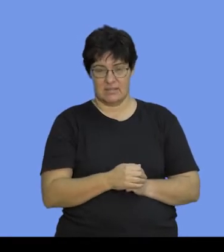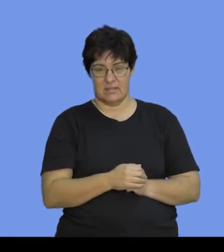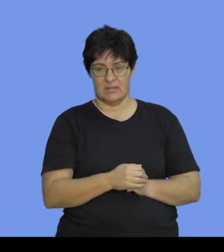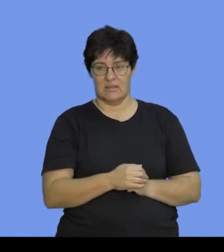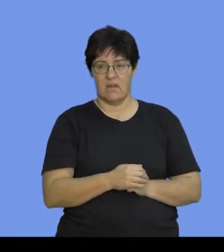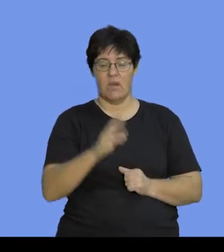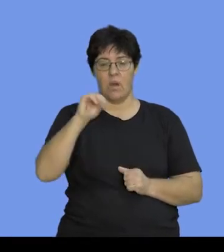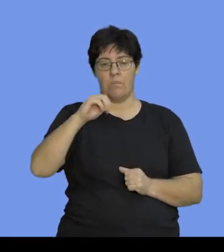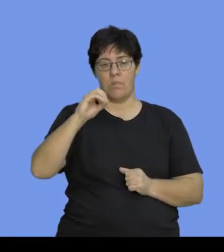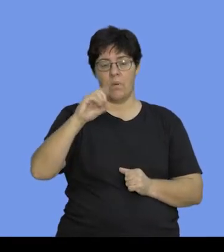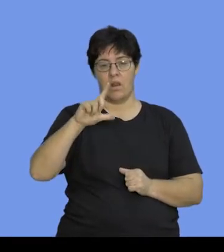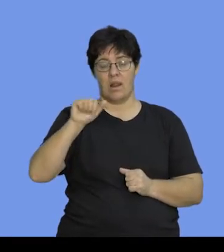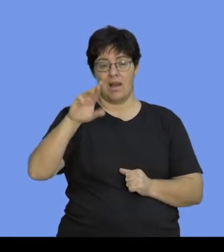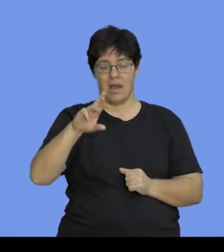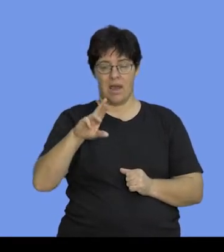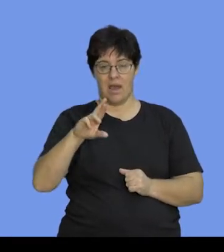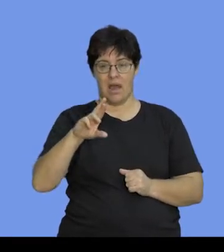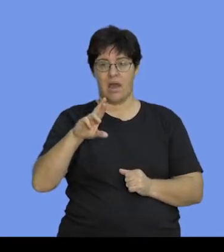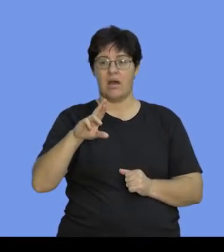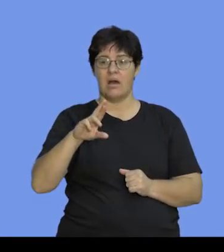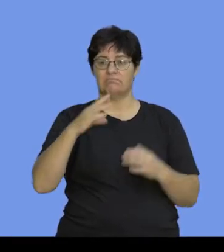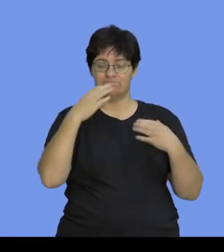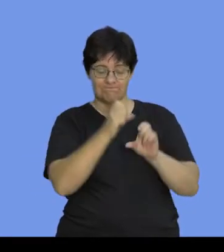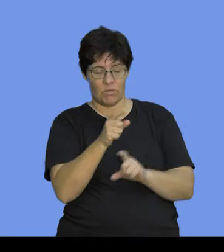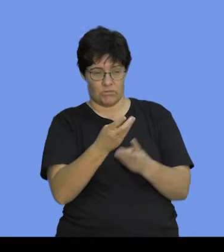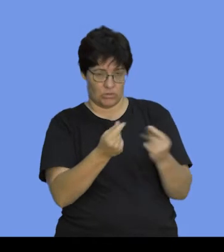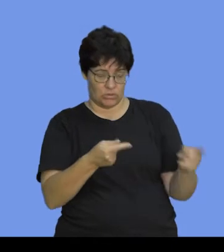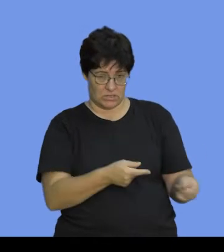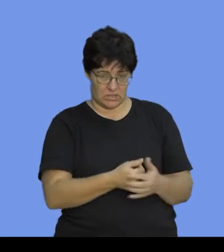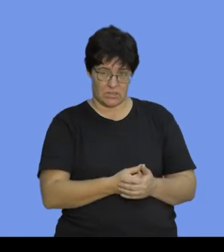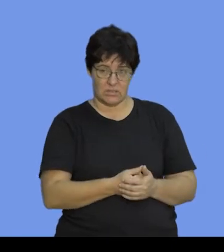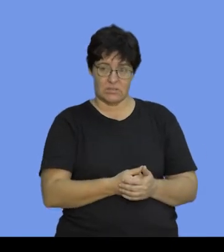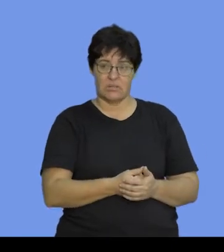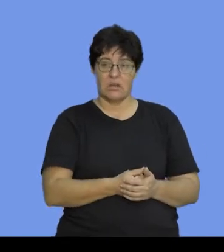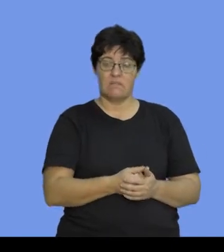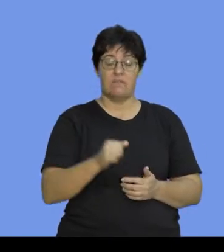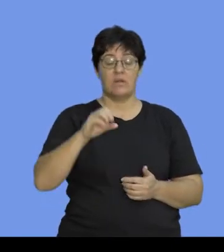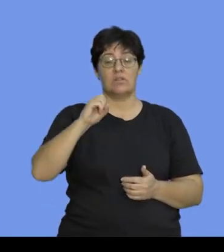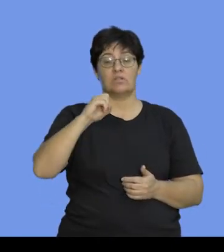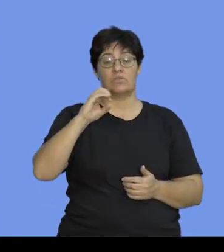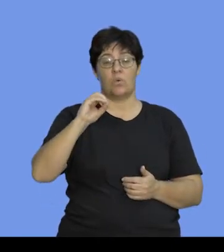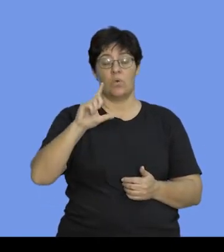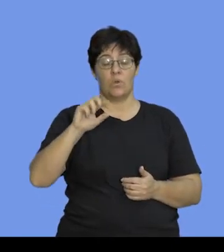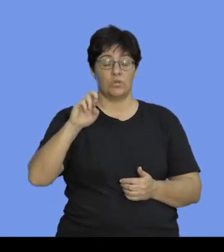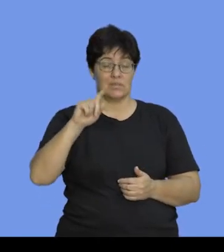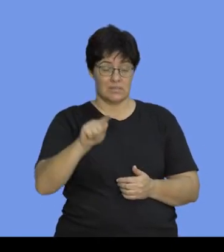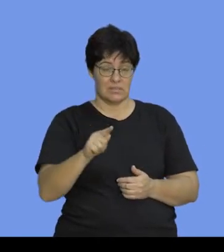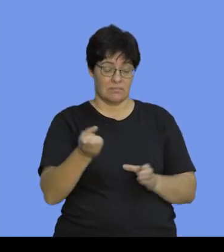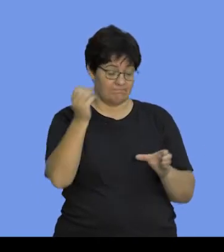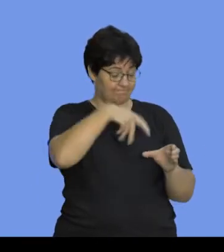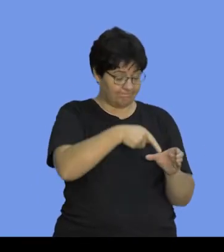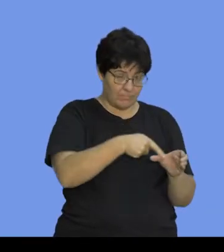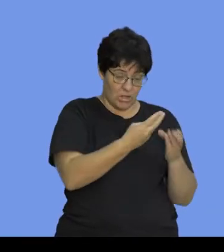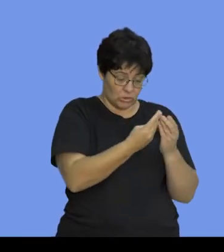molar concentration of a solution. Okay. So when a solute, which is a substance, dissolves completely